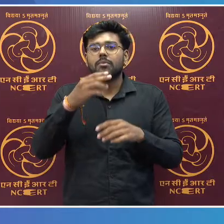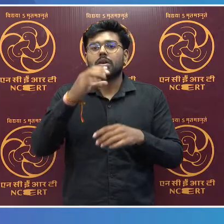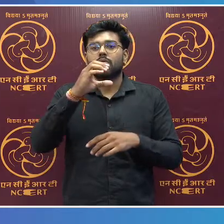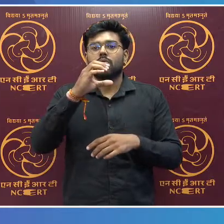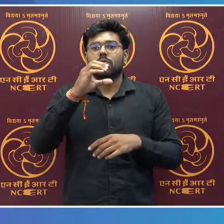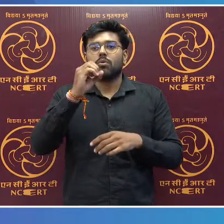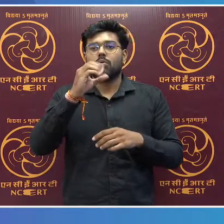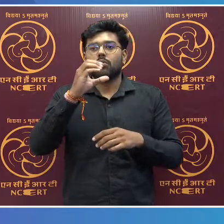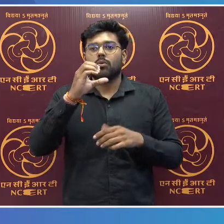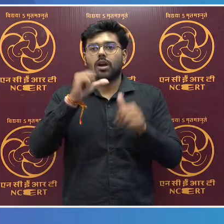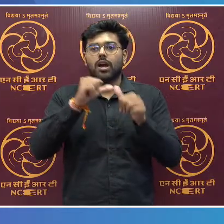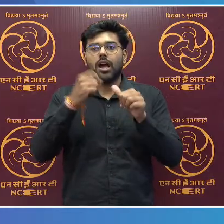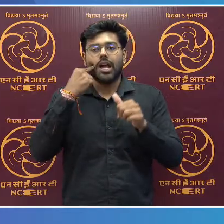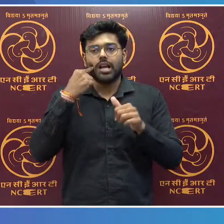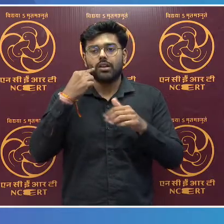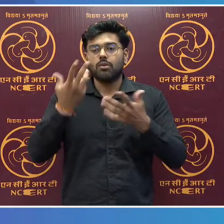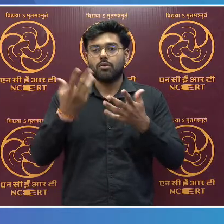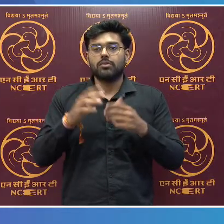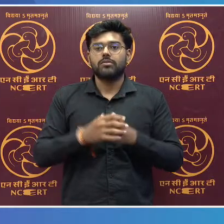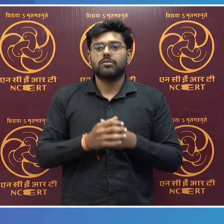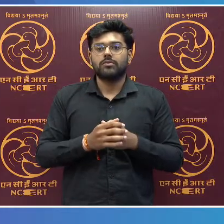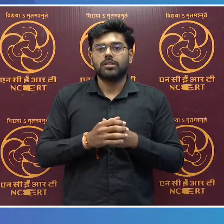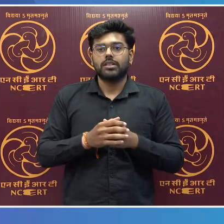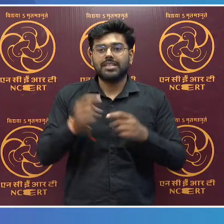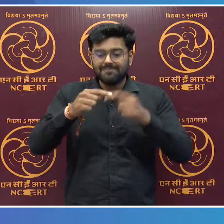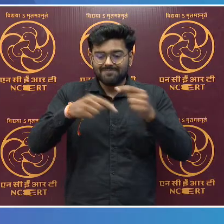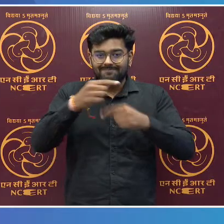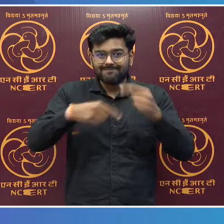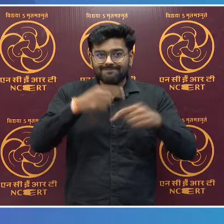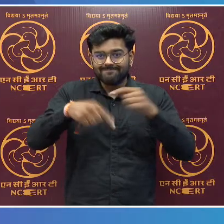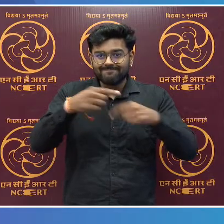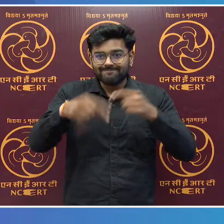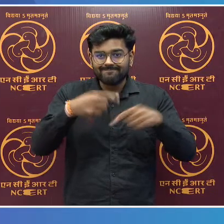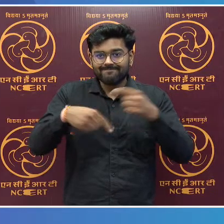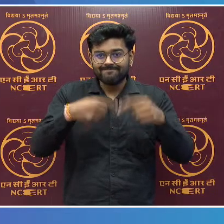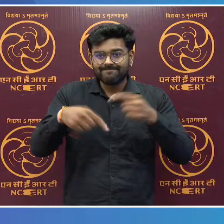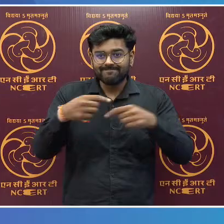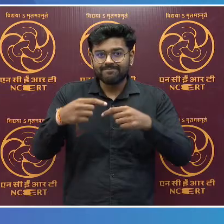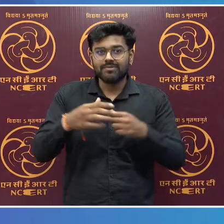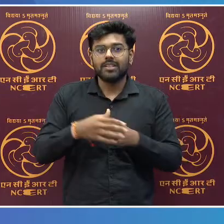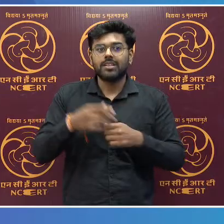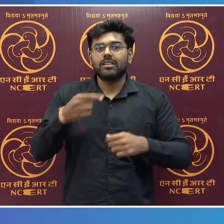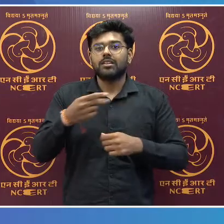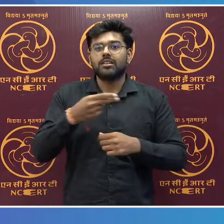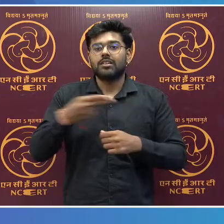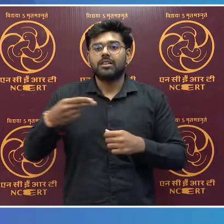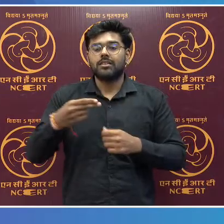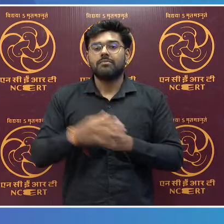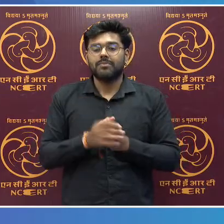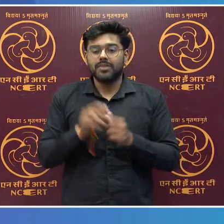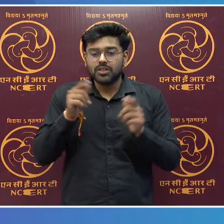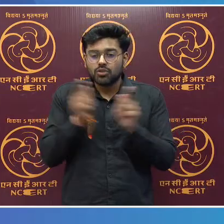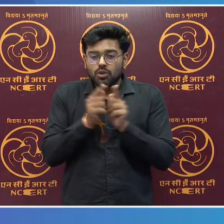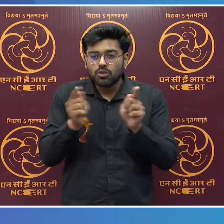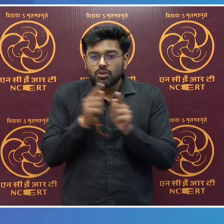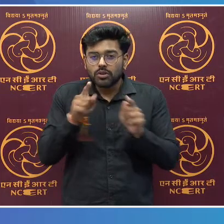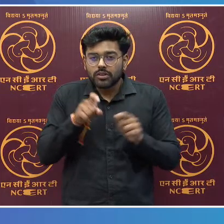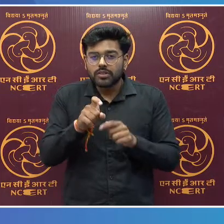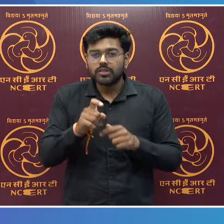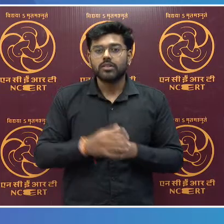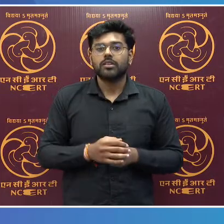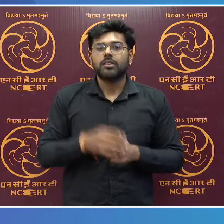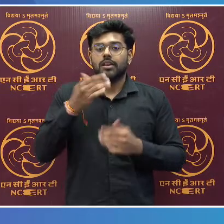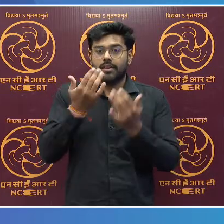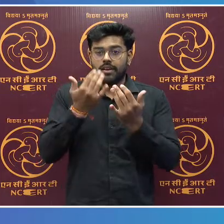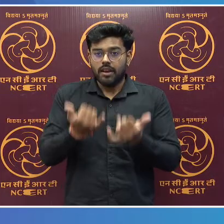and spiral shaped bacteria. Okay, these are very tiny in size. Now coming up